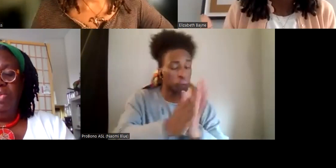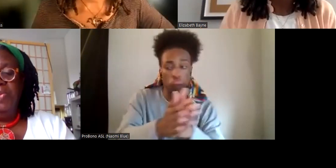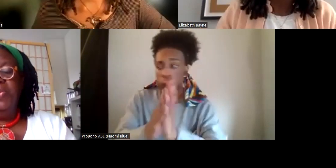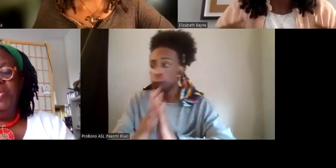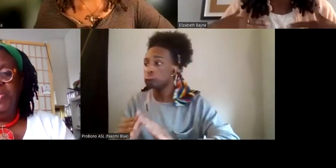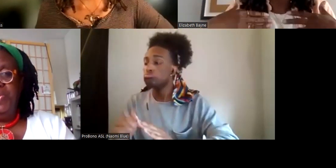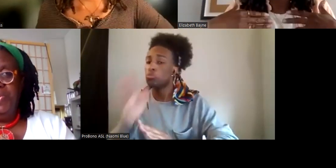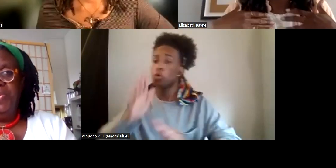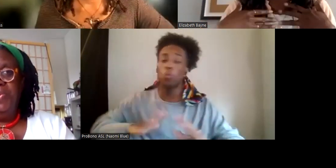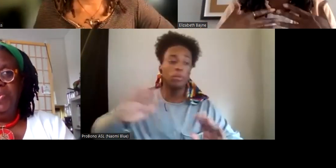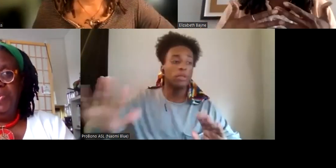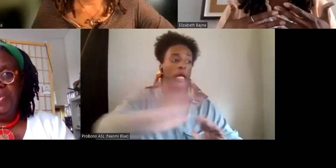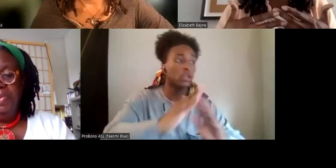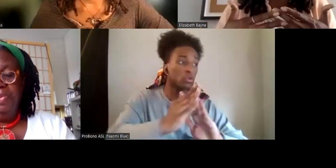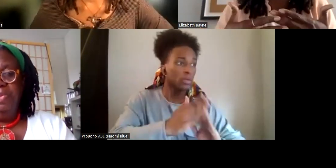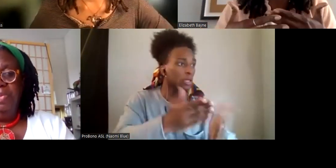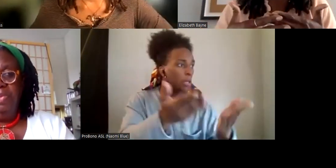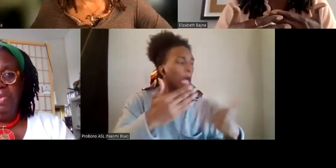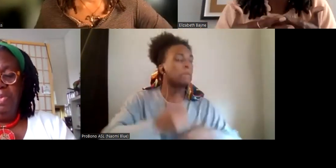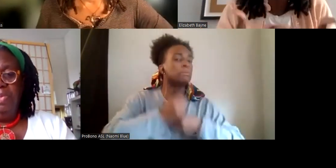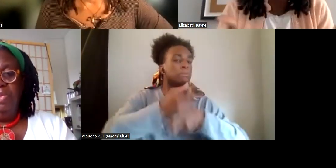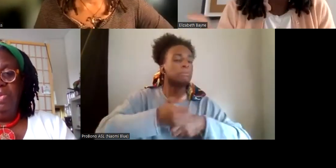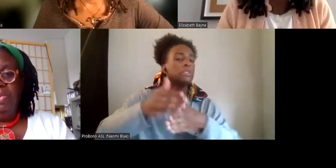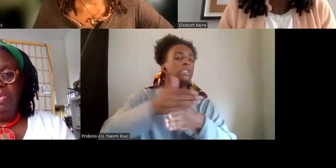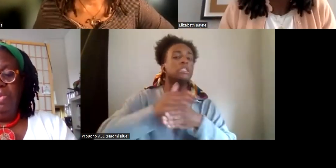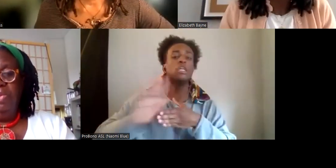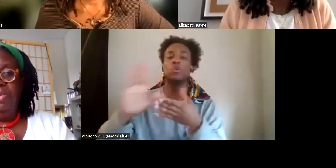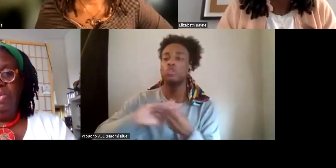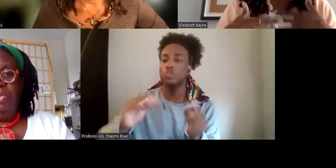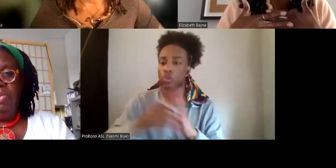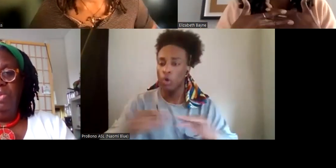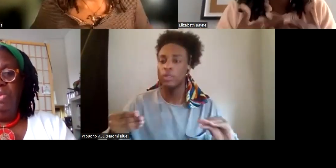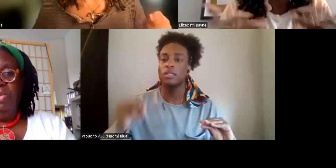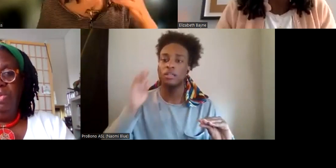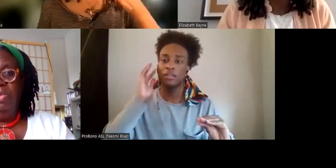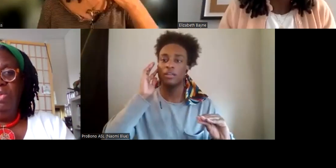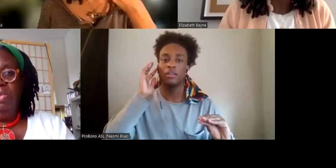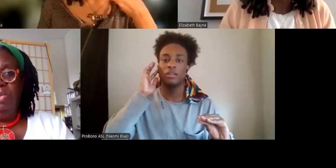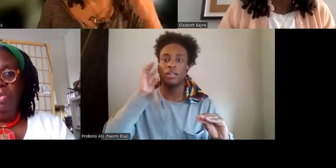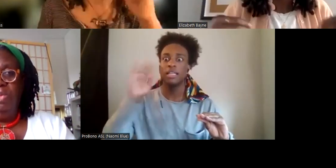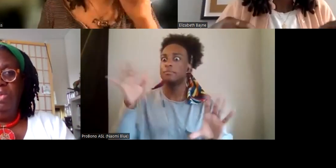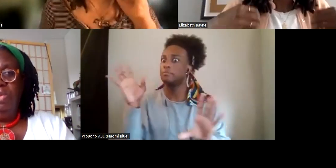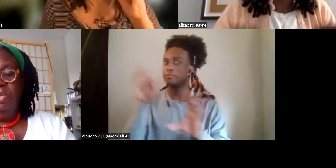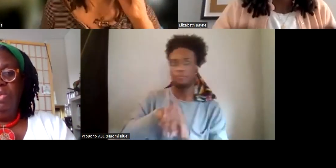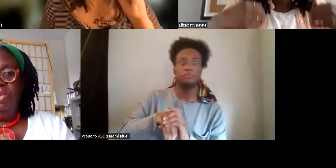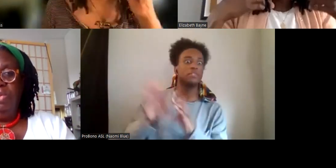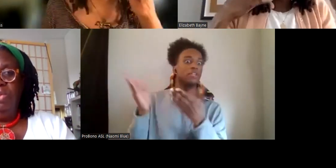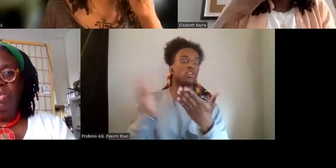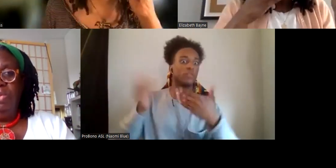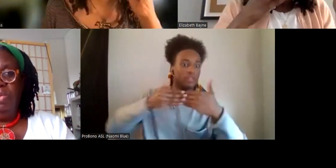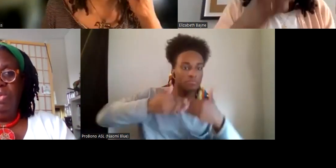stories, just as how they do their service, like as in terms of how they serve the community. Now,